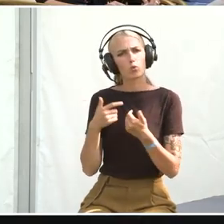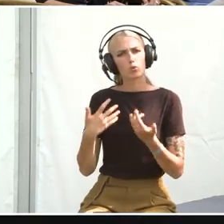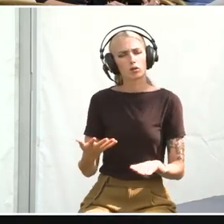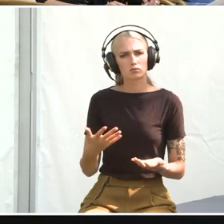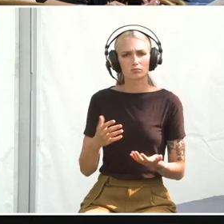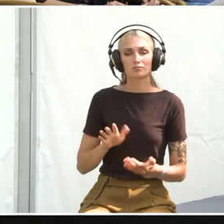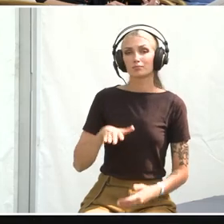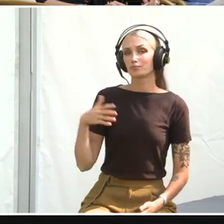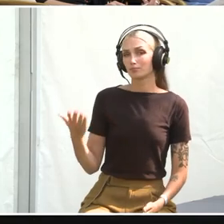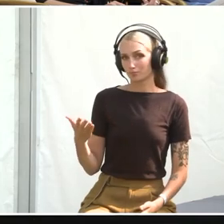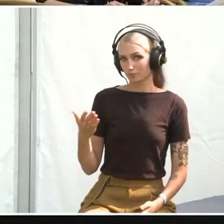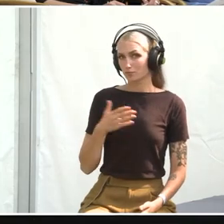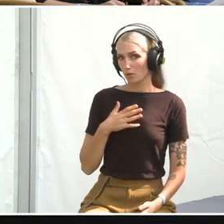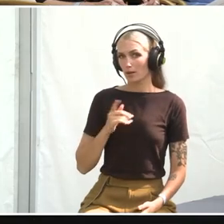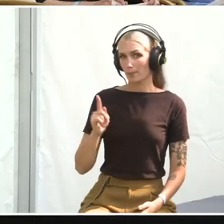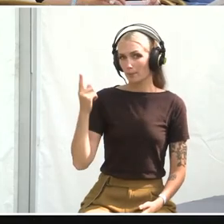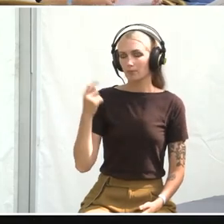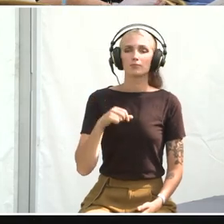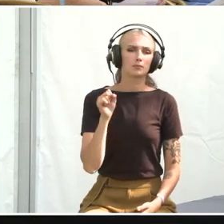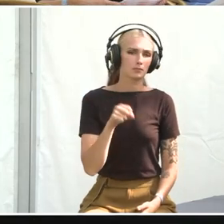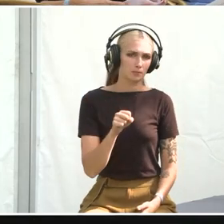first? Yes, thank you.